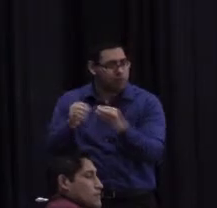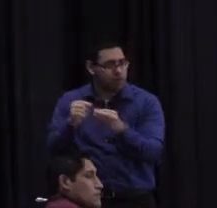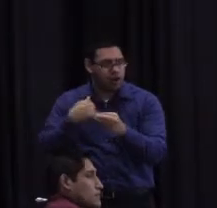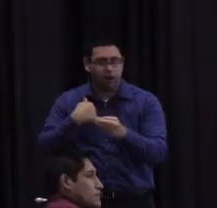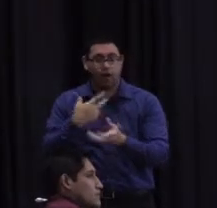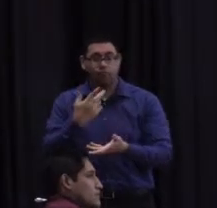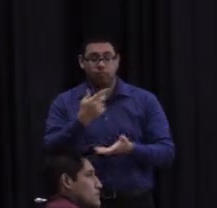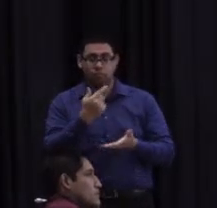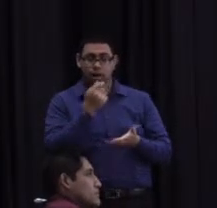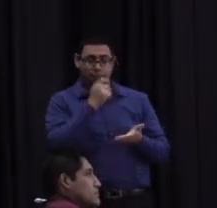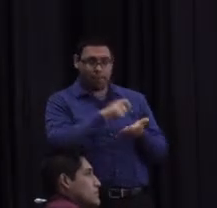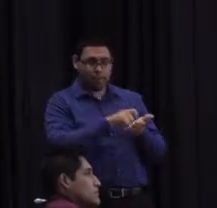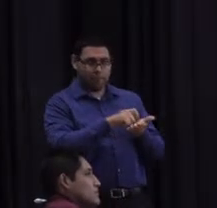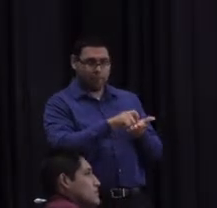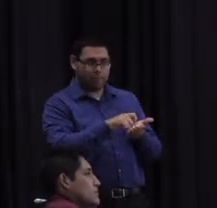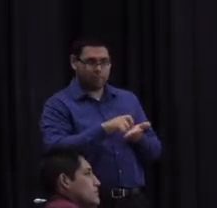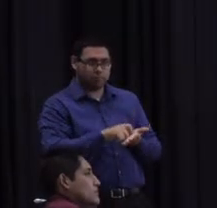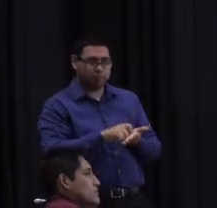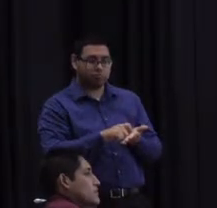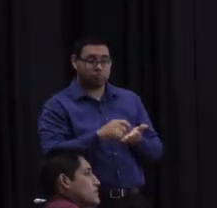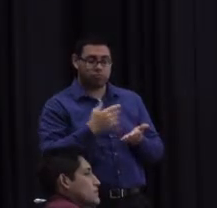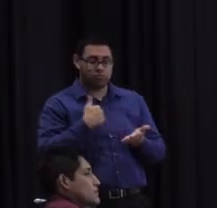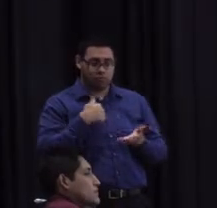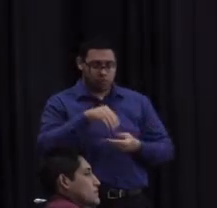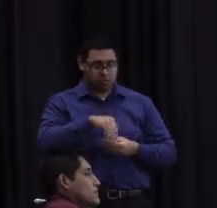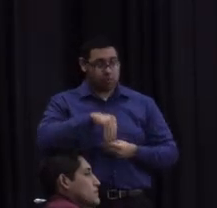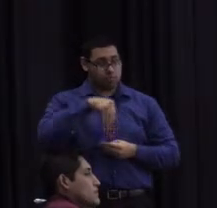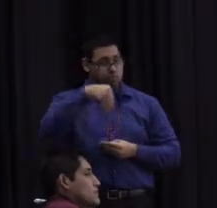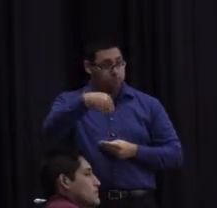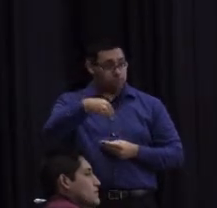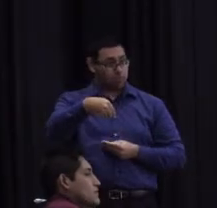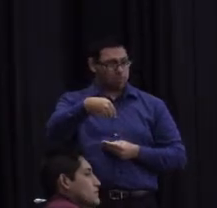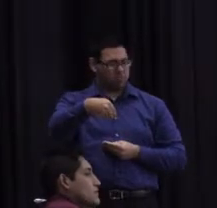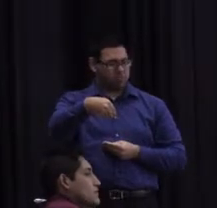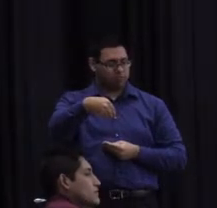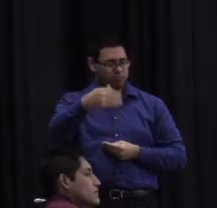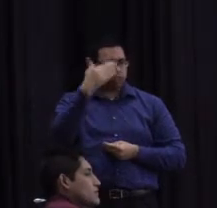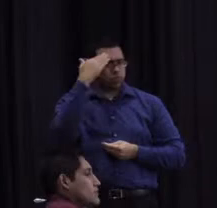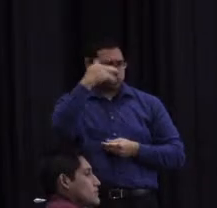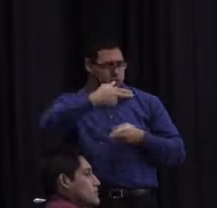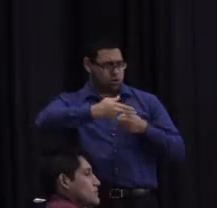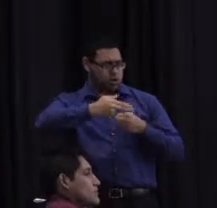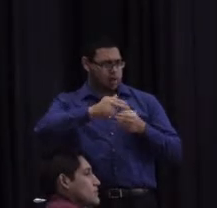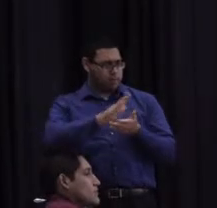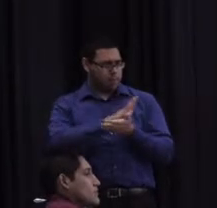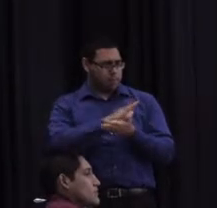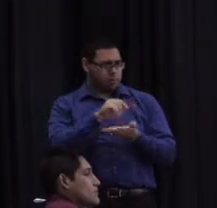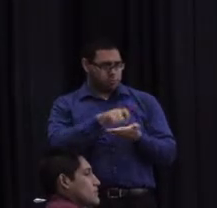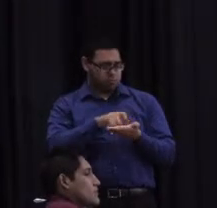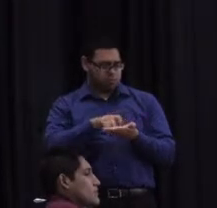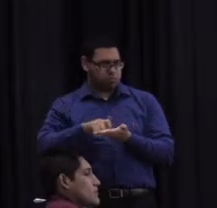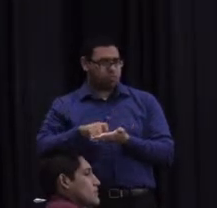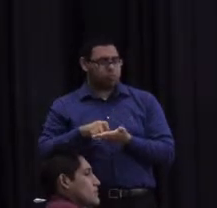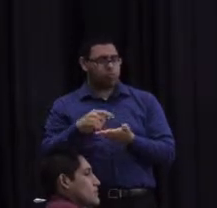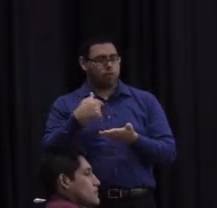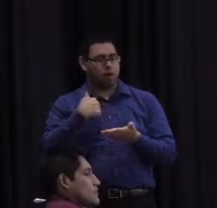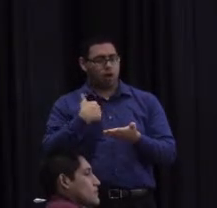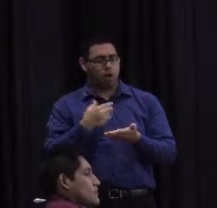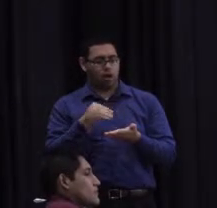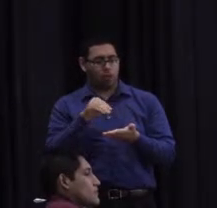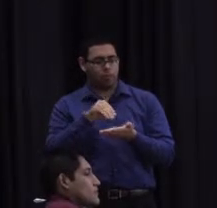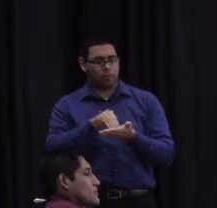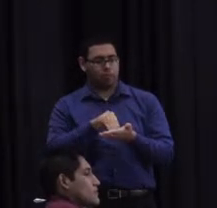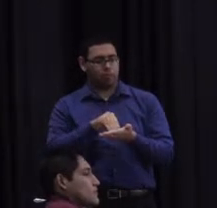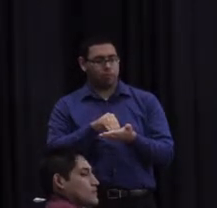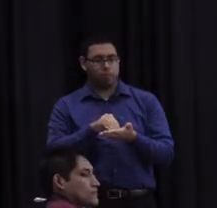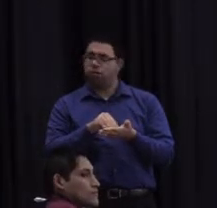get a pen, I pull out the name tag, and I put in the